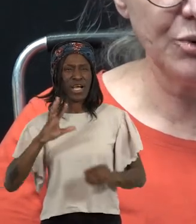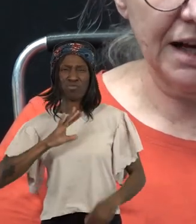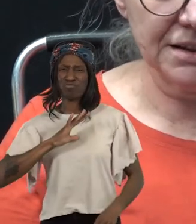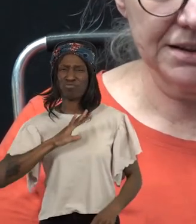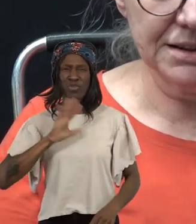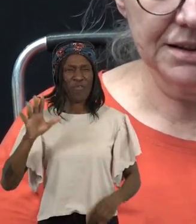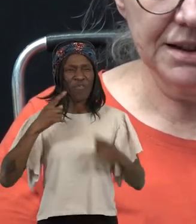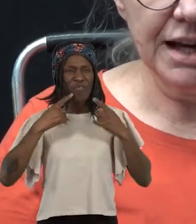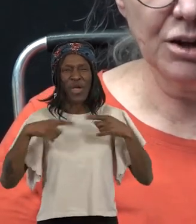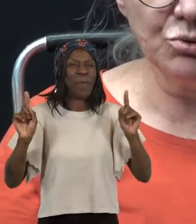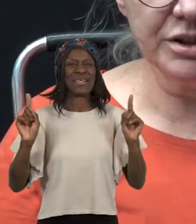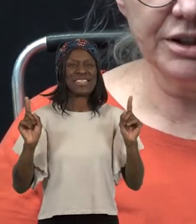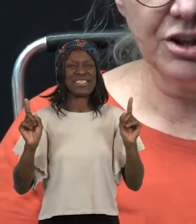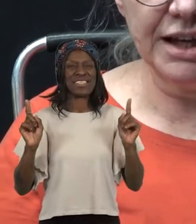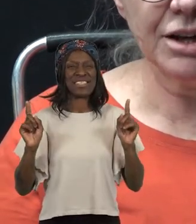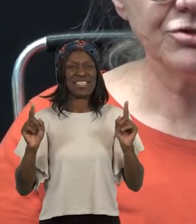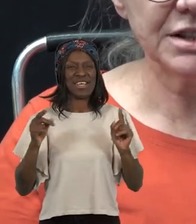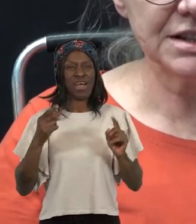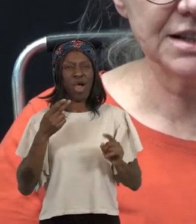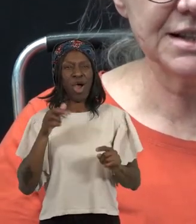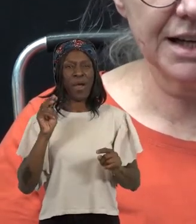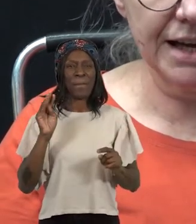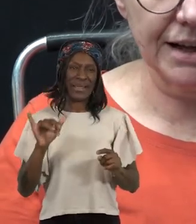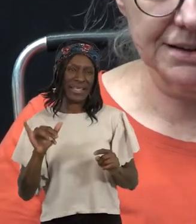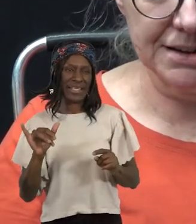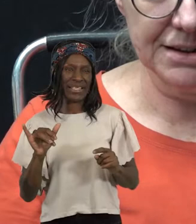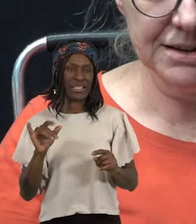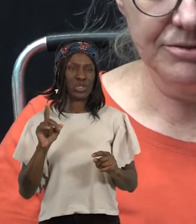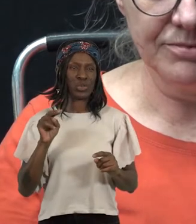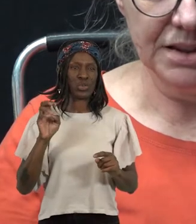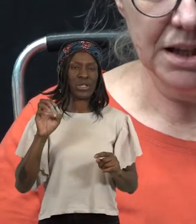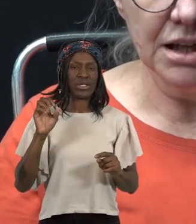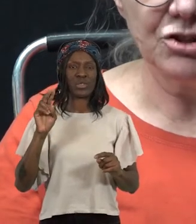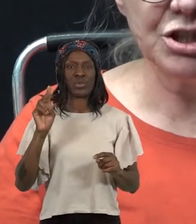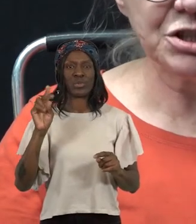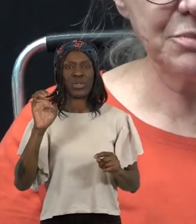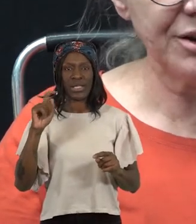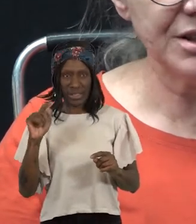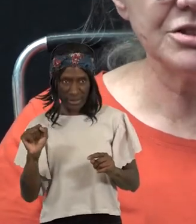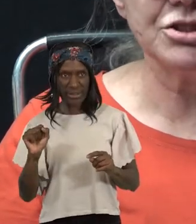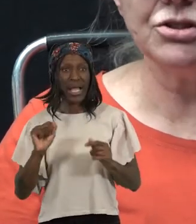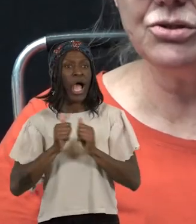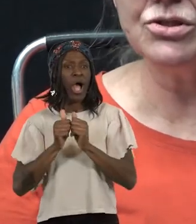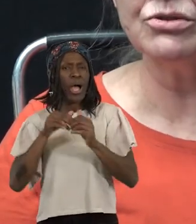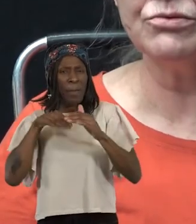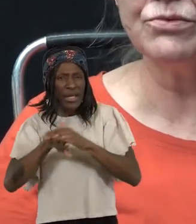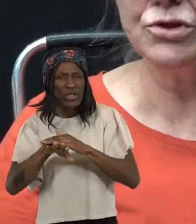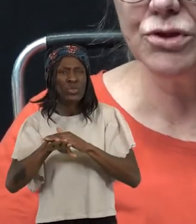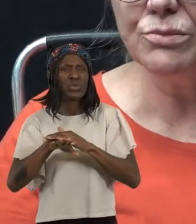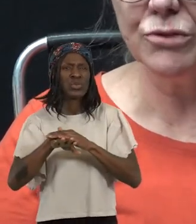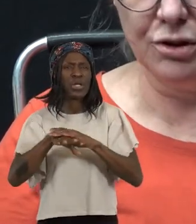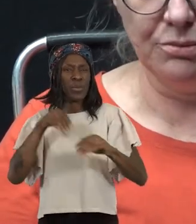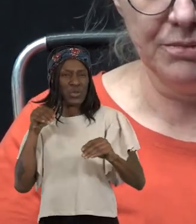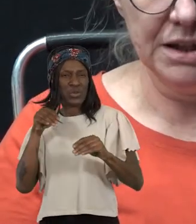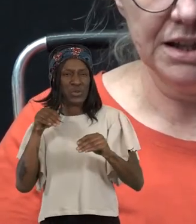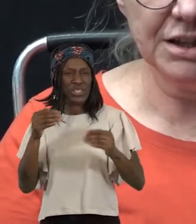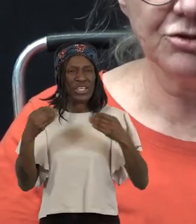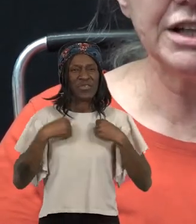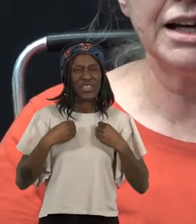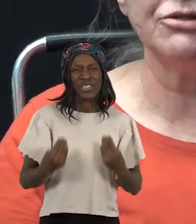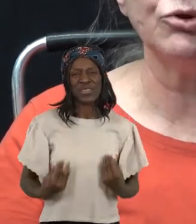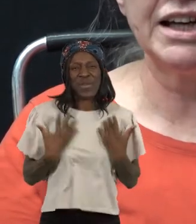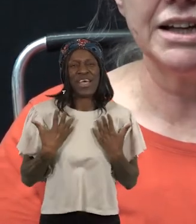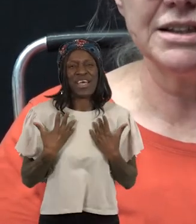harmony duets and working on entrances and exits. She inspired us to use the Zoom room